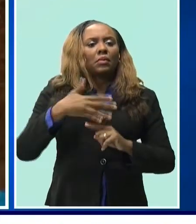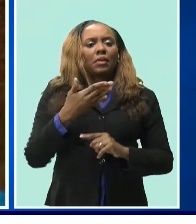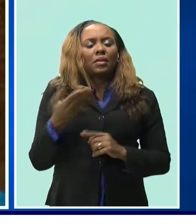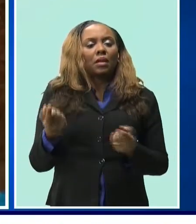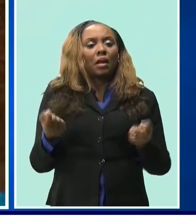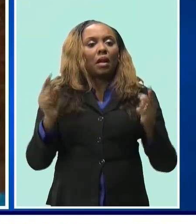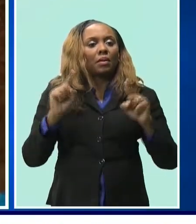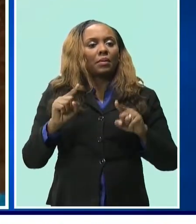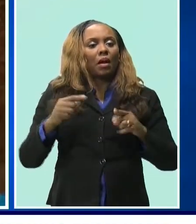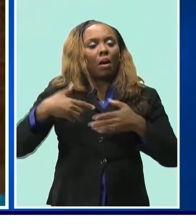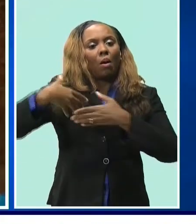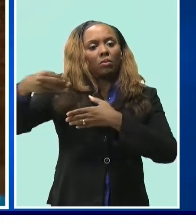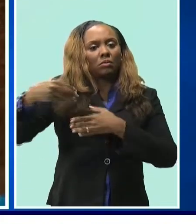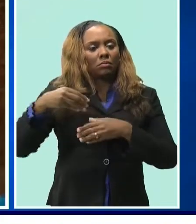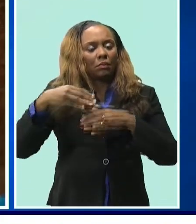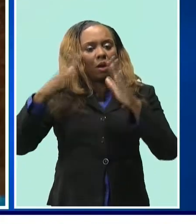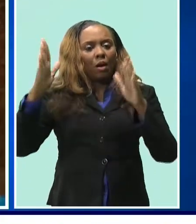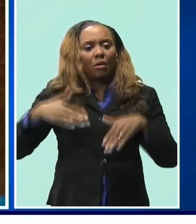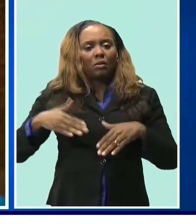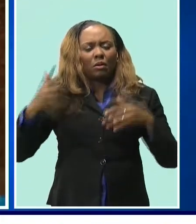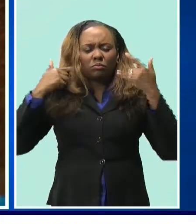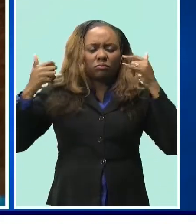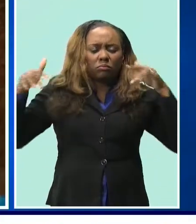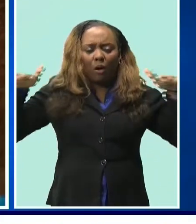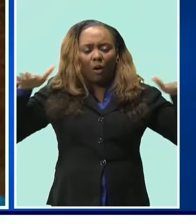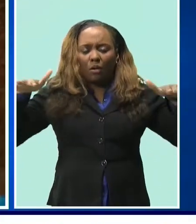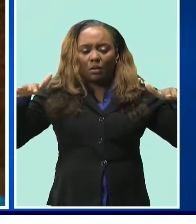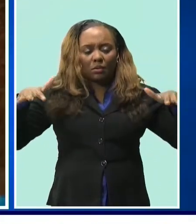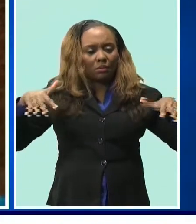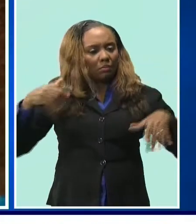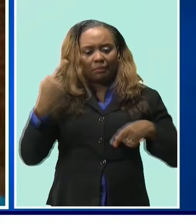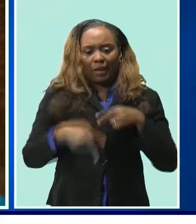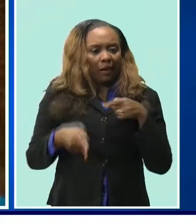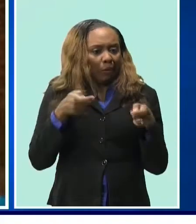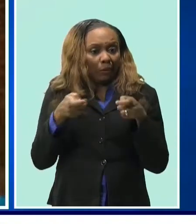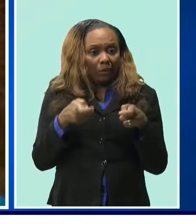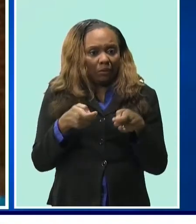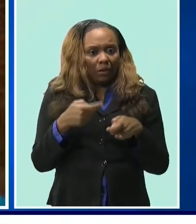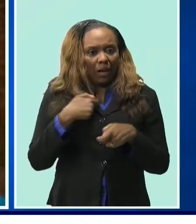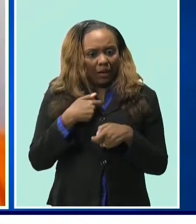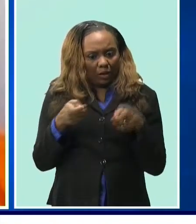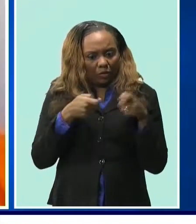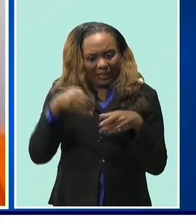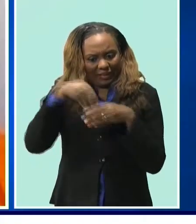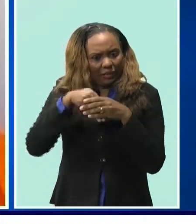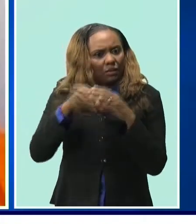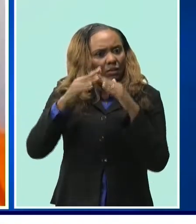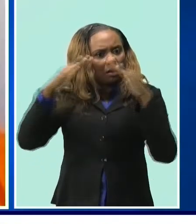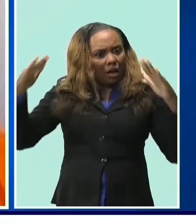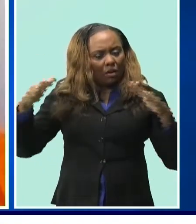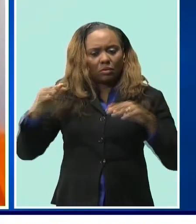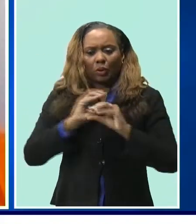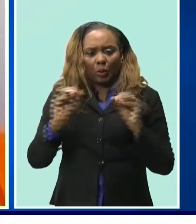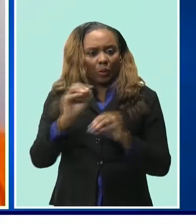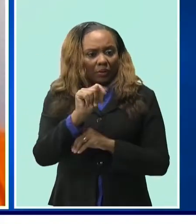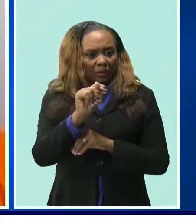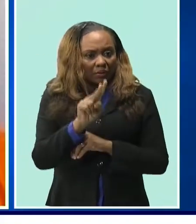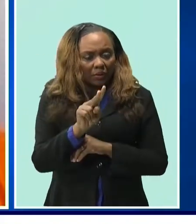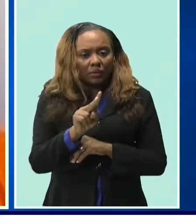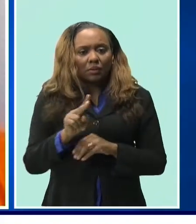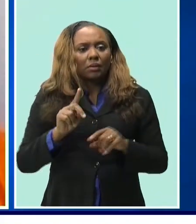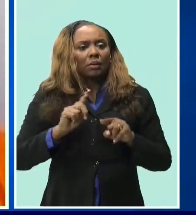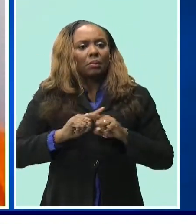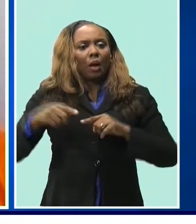happening outside of my house, noises and stuff coming in, but I have no control over. I can control my environment inside the house with no TV and so on.